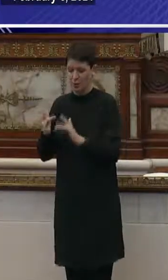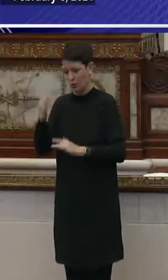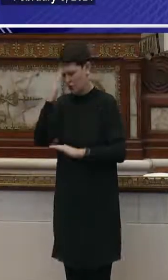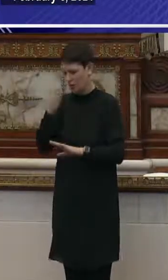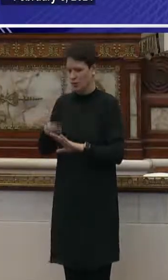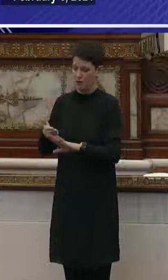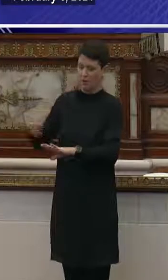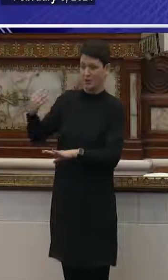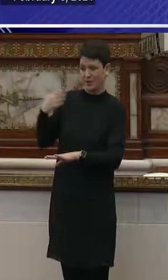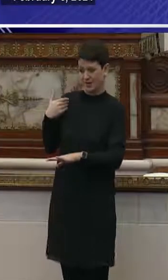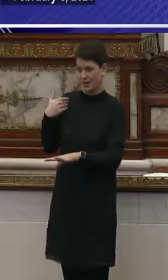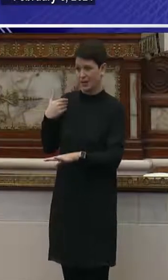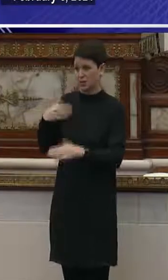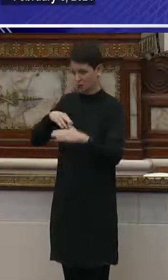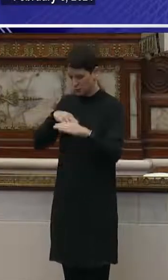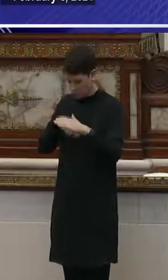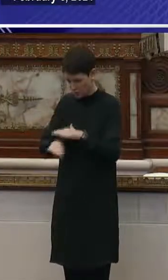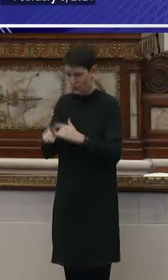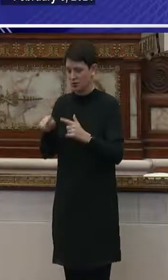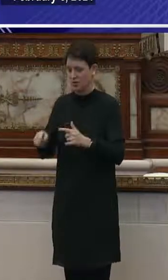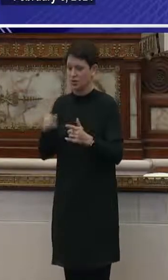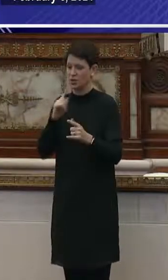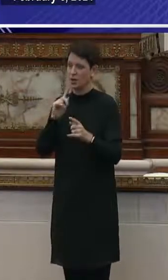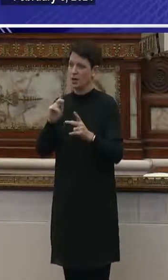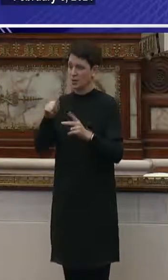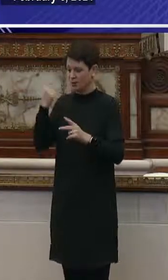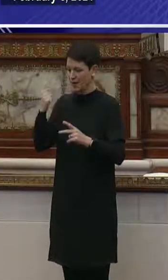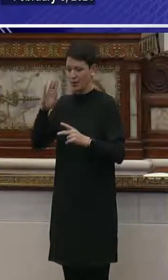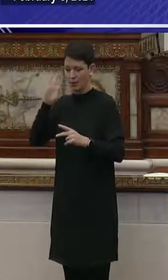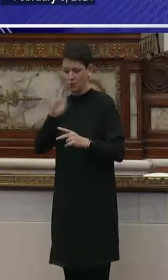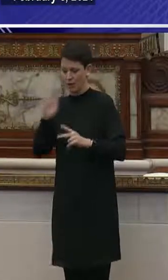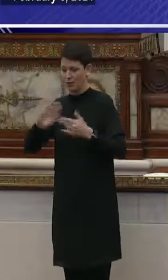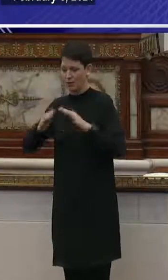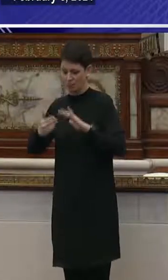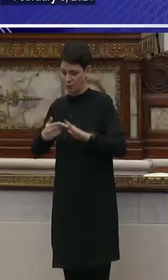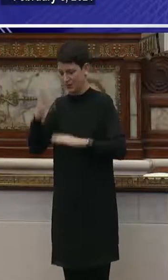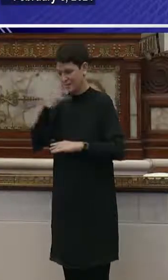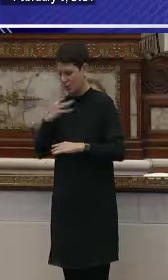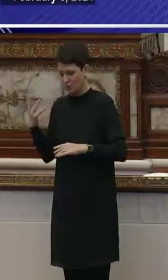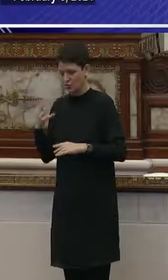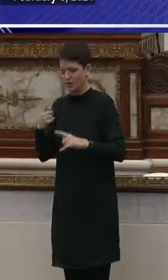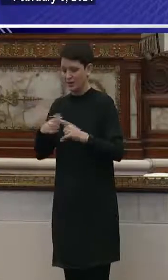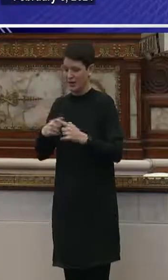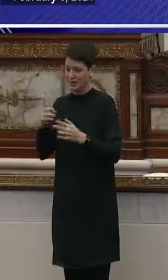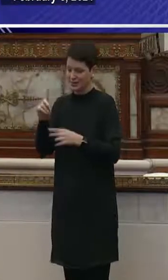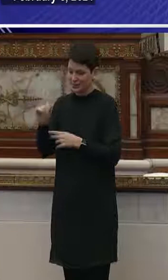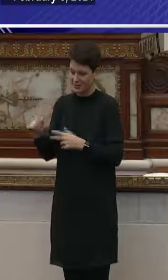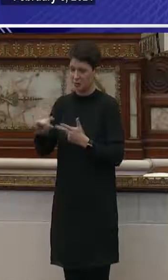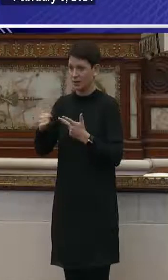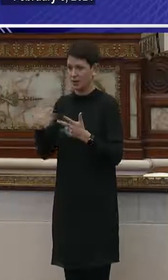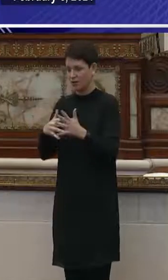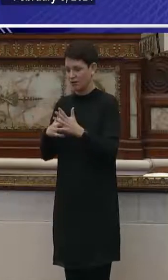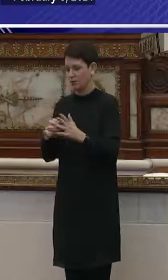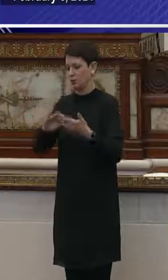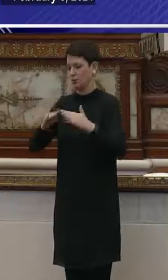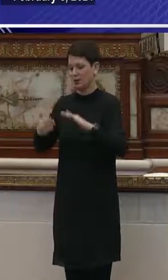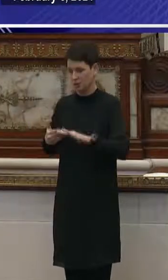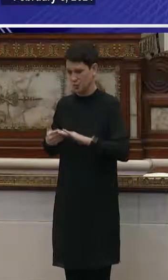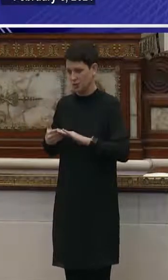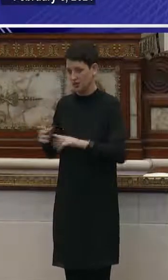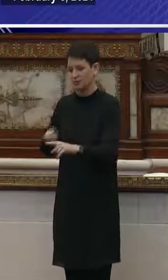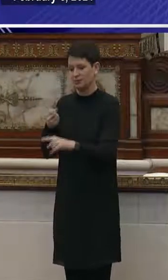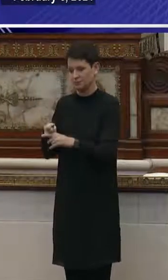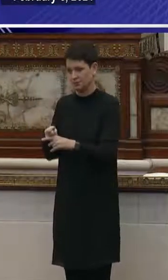from the beginning as we were entering this, how vulnerable Black and Brown, immigrant and disabled and other vulnerable communities would